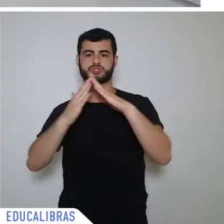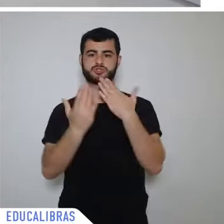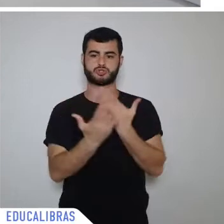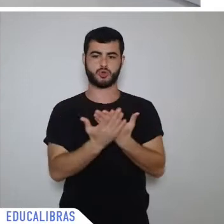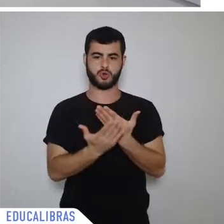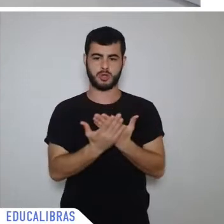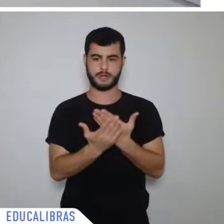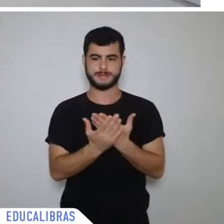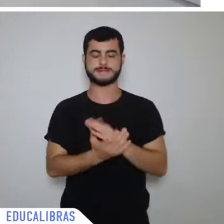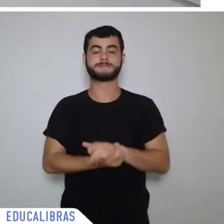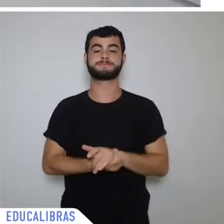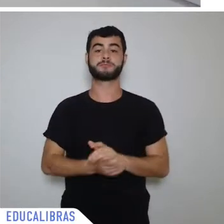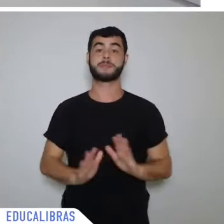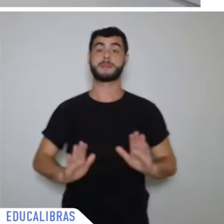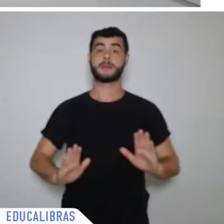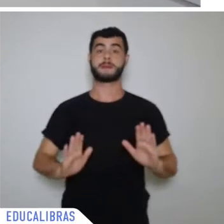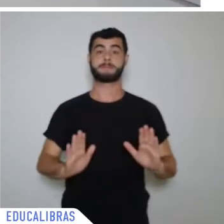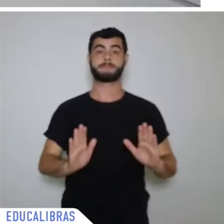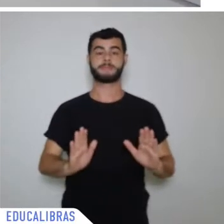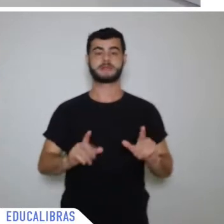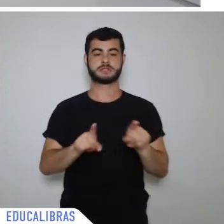have